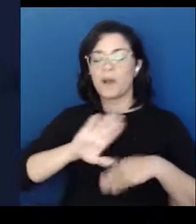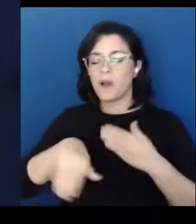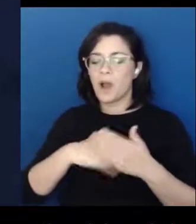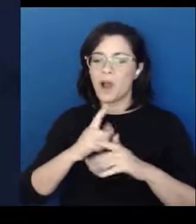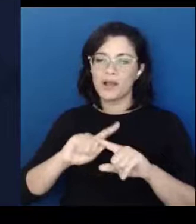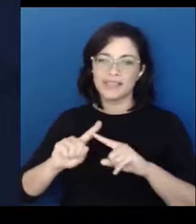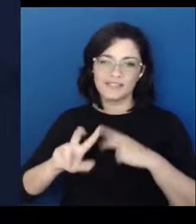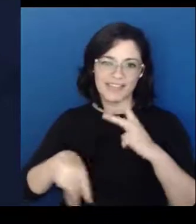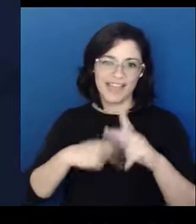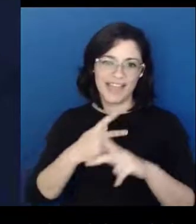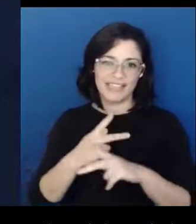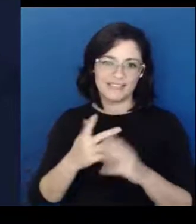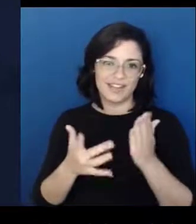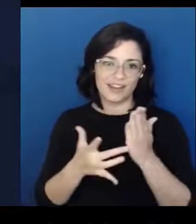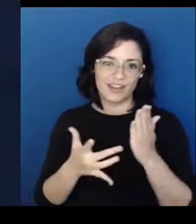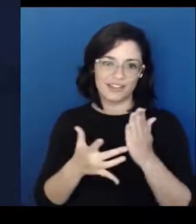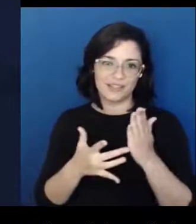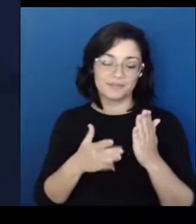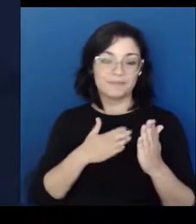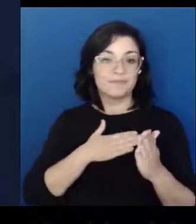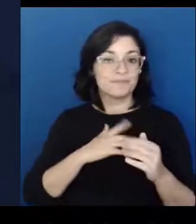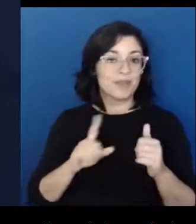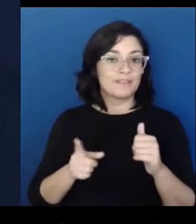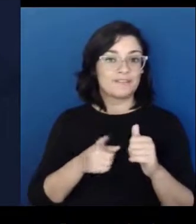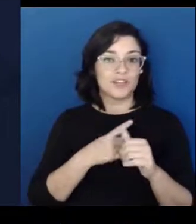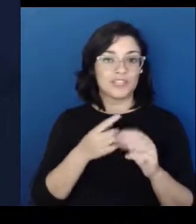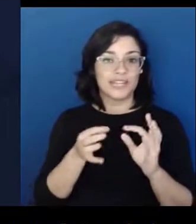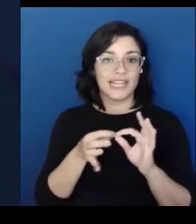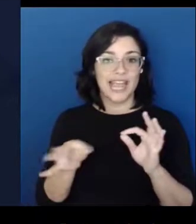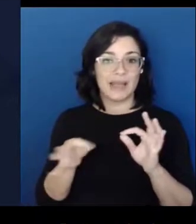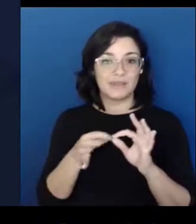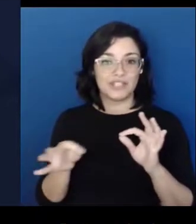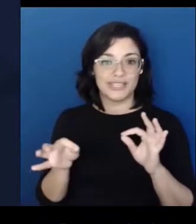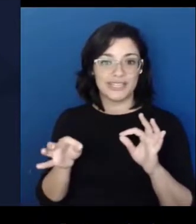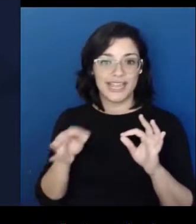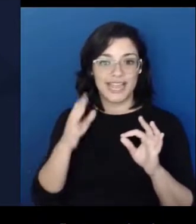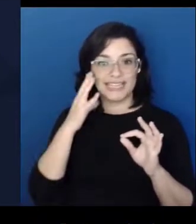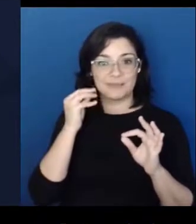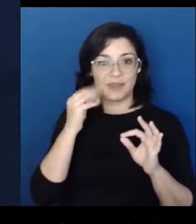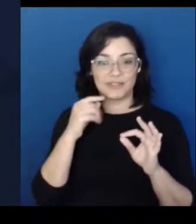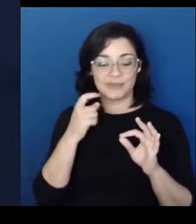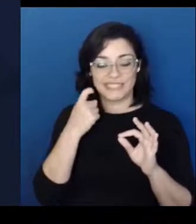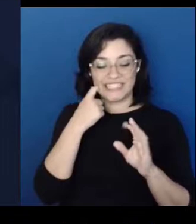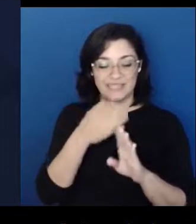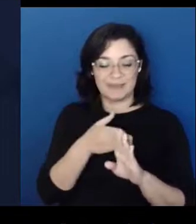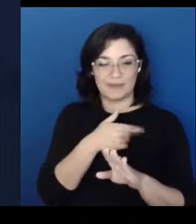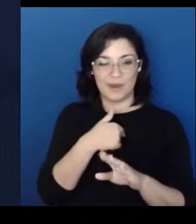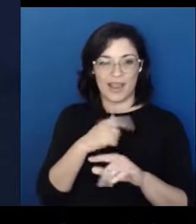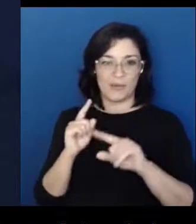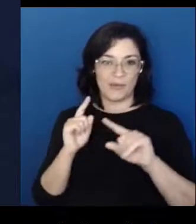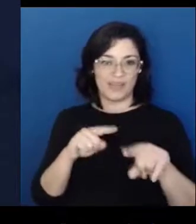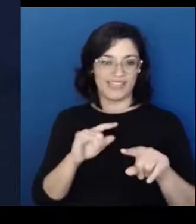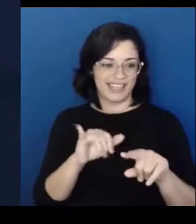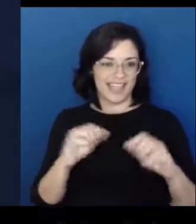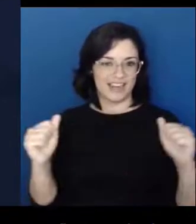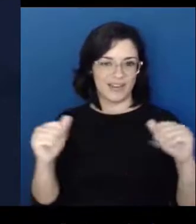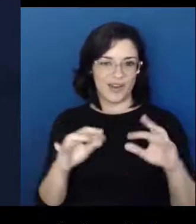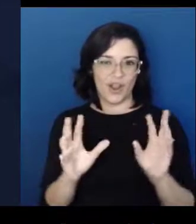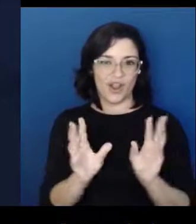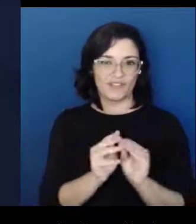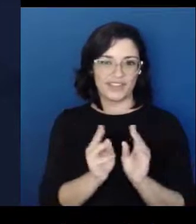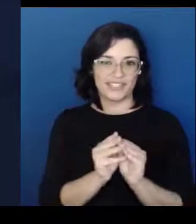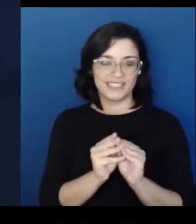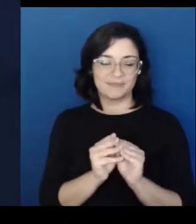experience, it was just before I went to that conference. As part of the conference, I was asked to speak to a group of people with hearing